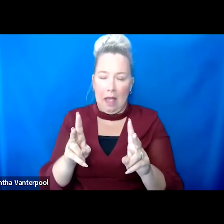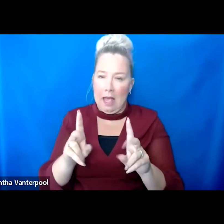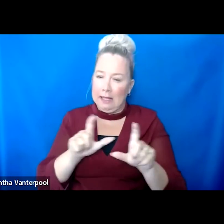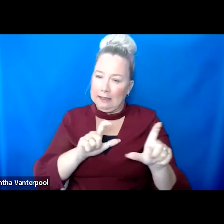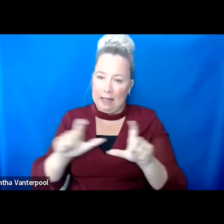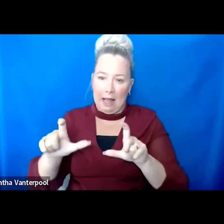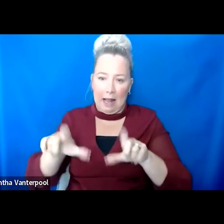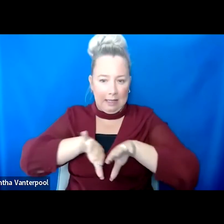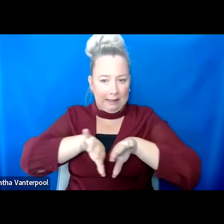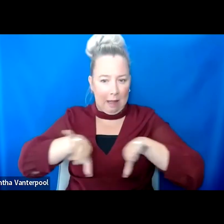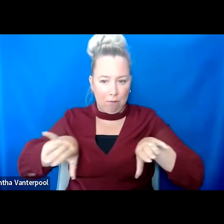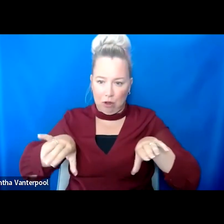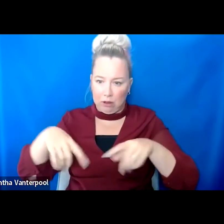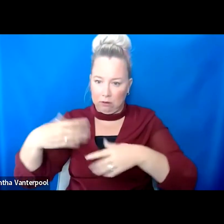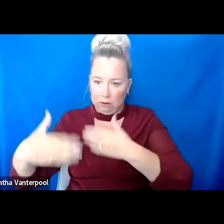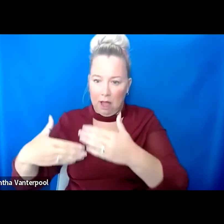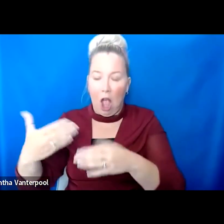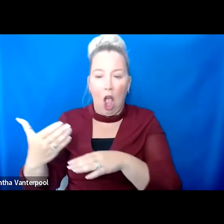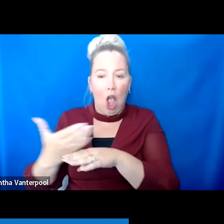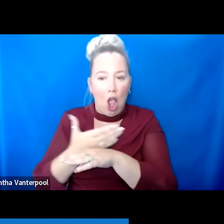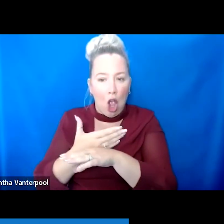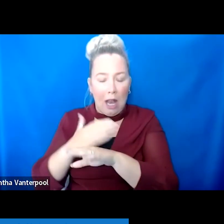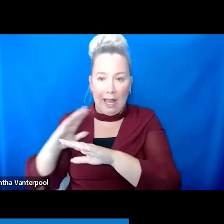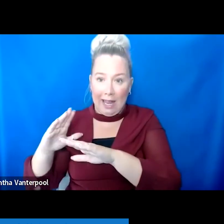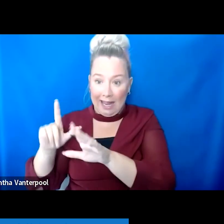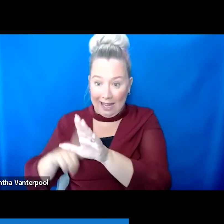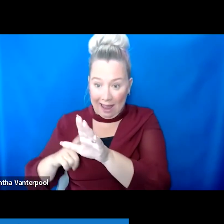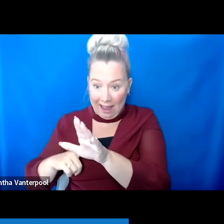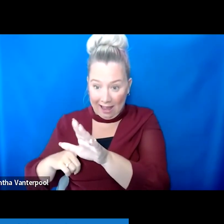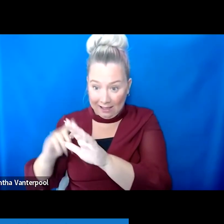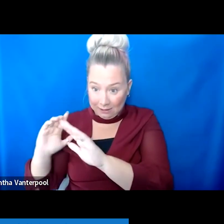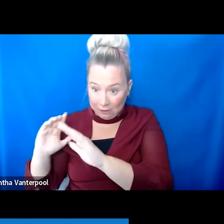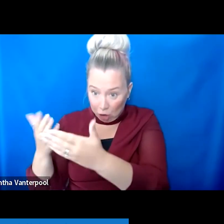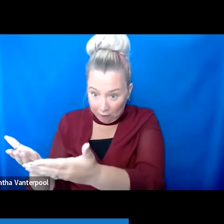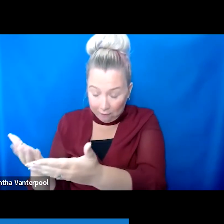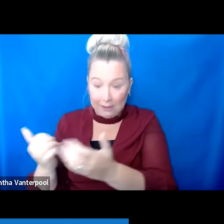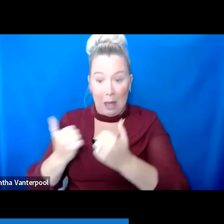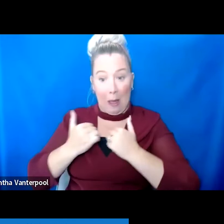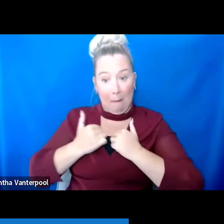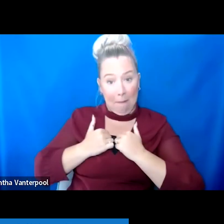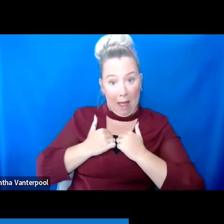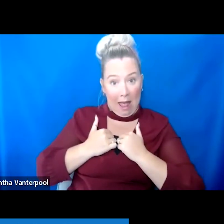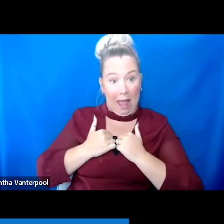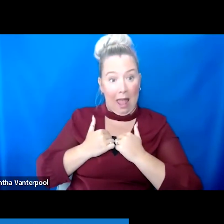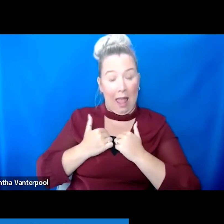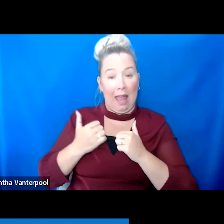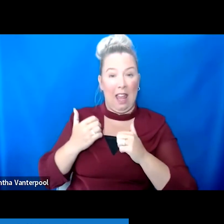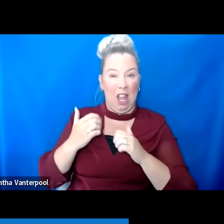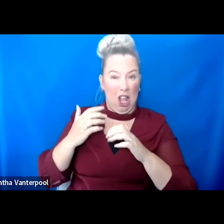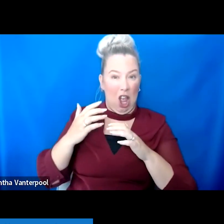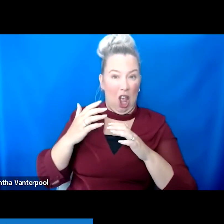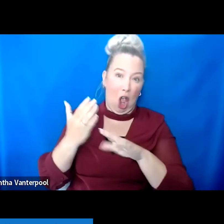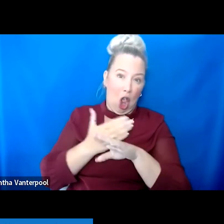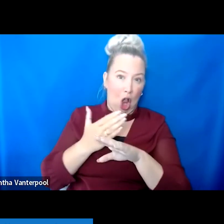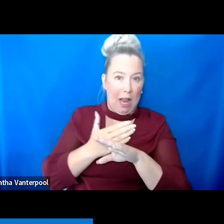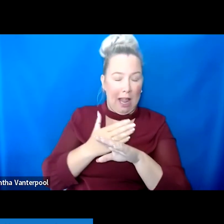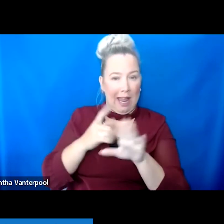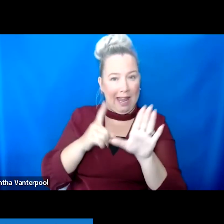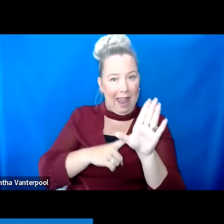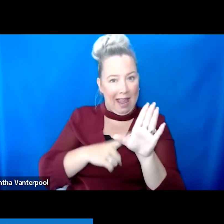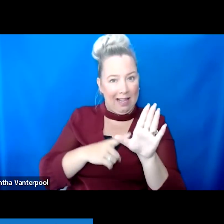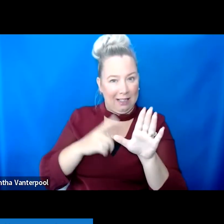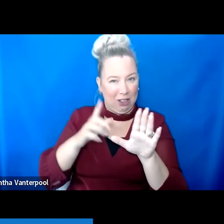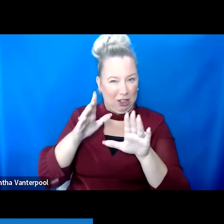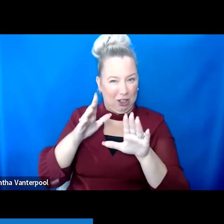still. So we have a separate early years service. My service, which is children's social care, early help service, is separate. So it was a